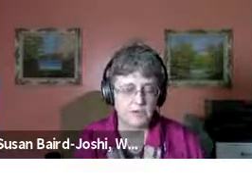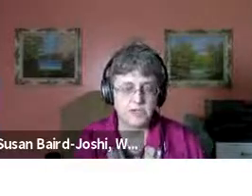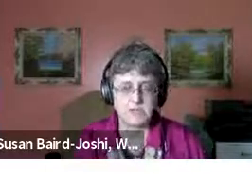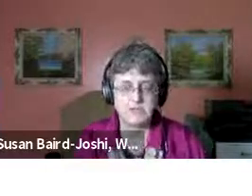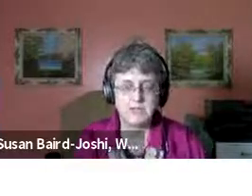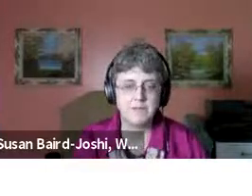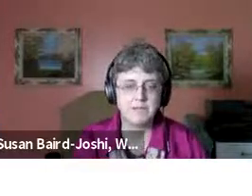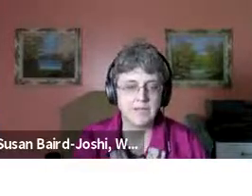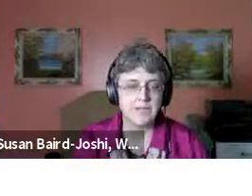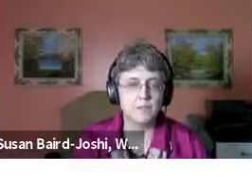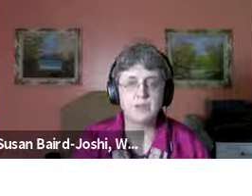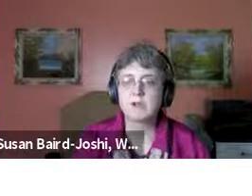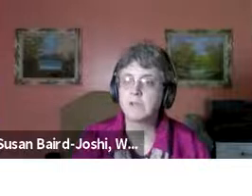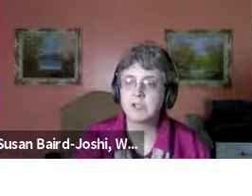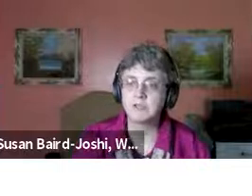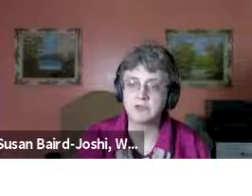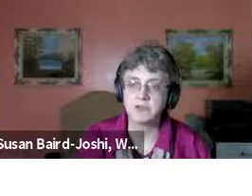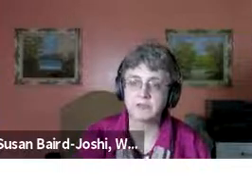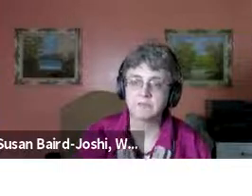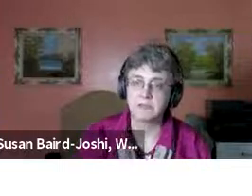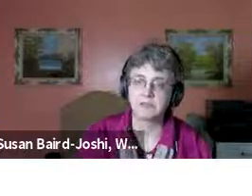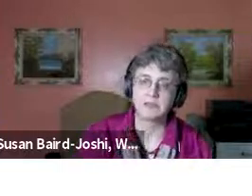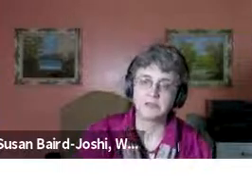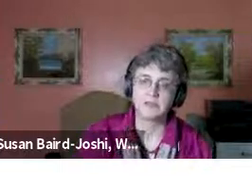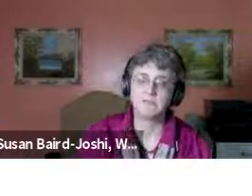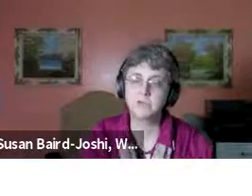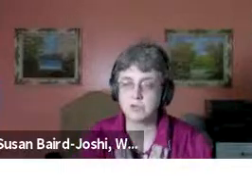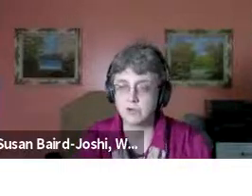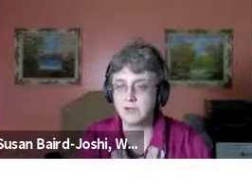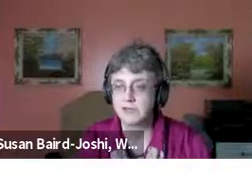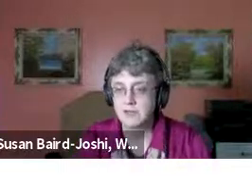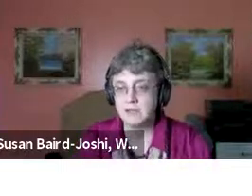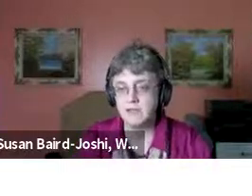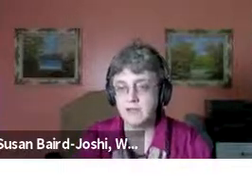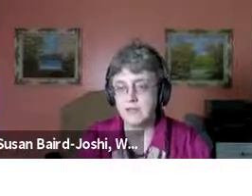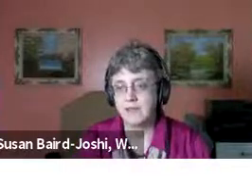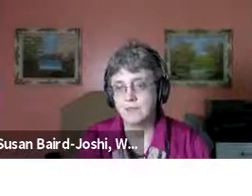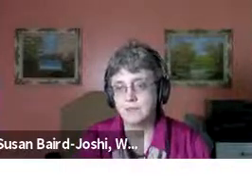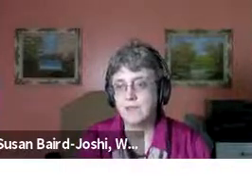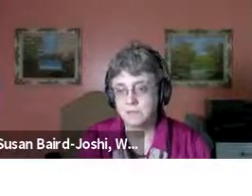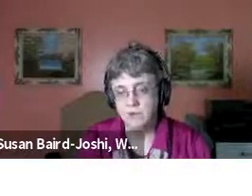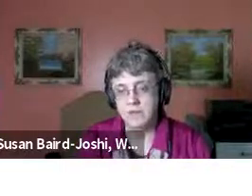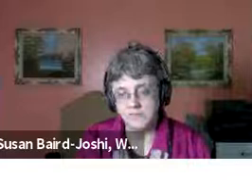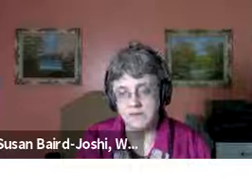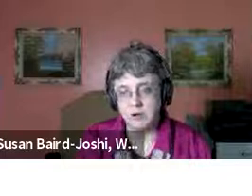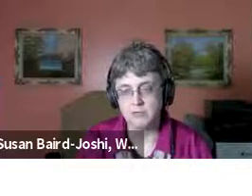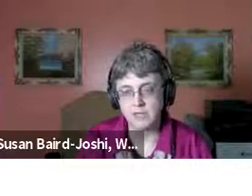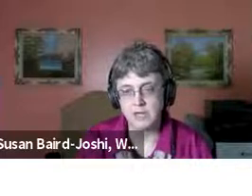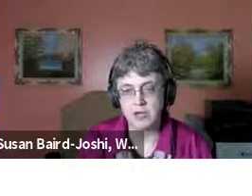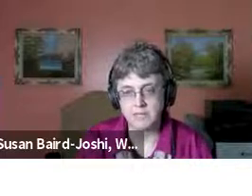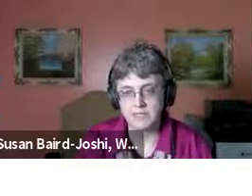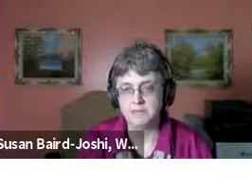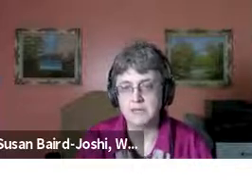for Washington State PTA, and we are very concerned about the mental health of children. And I will talk more about that in our